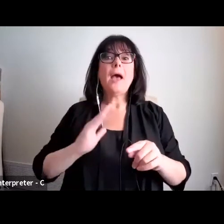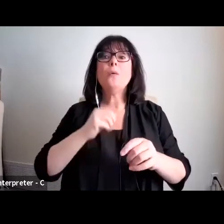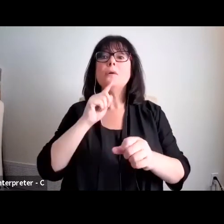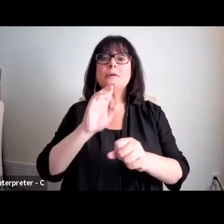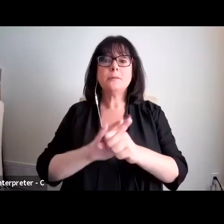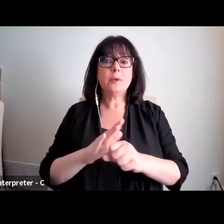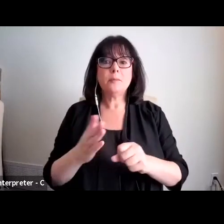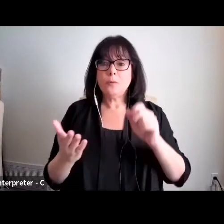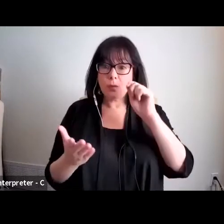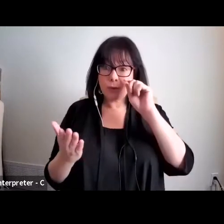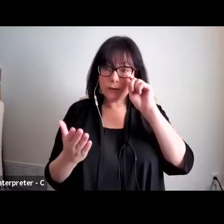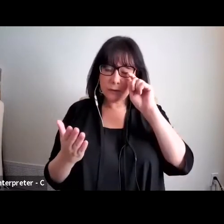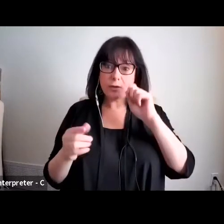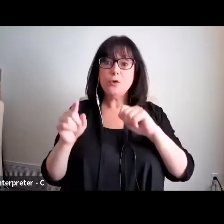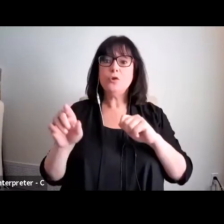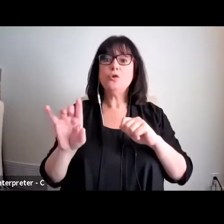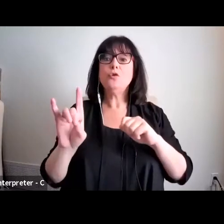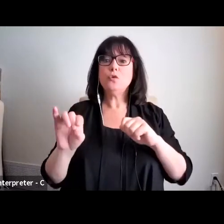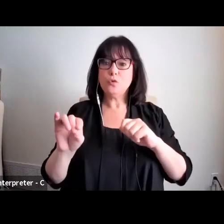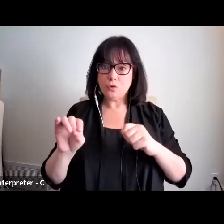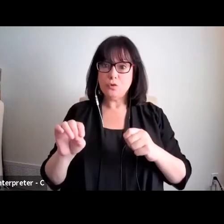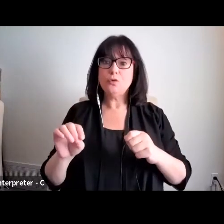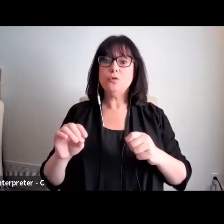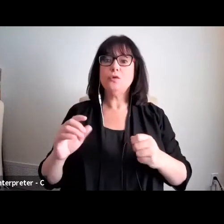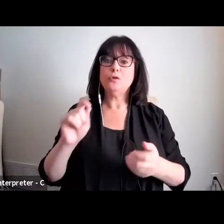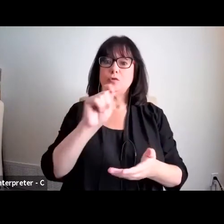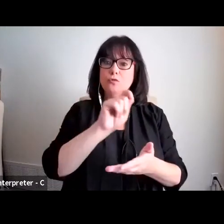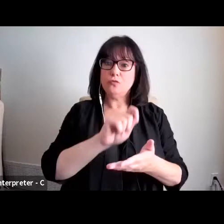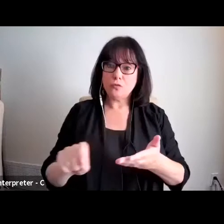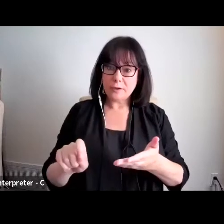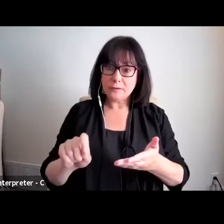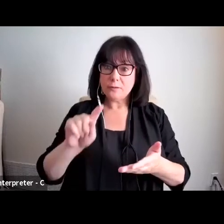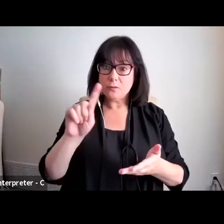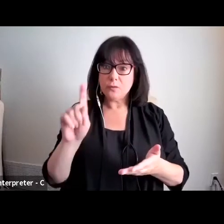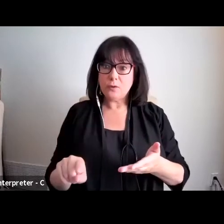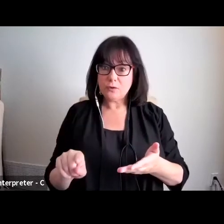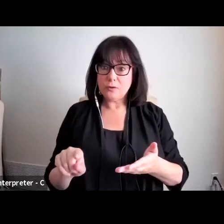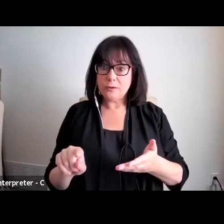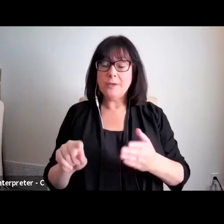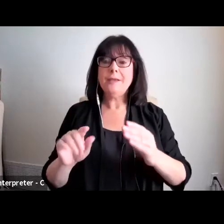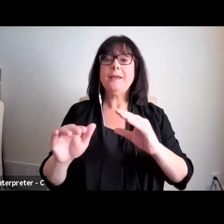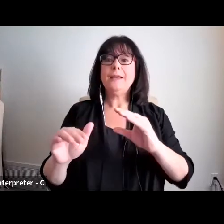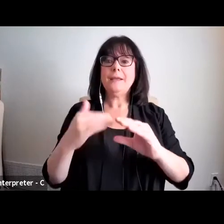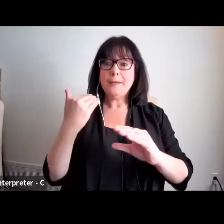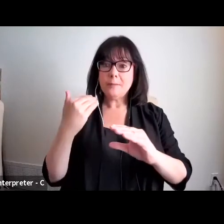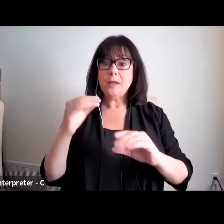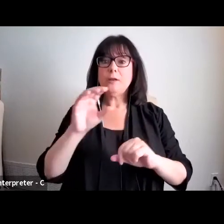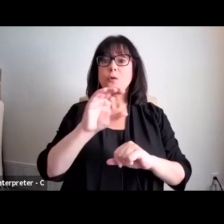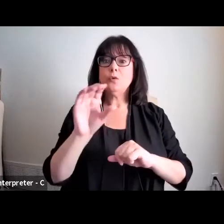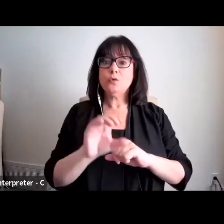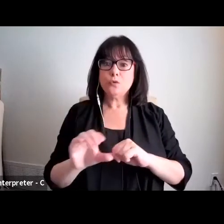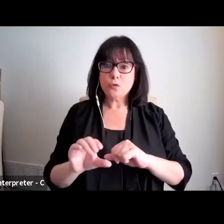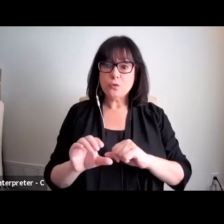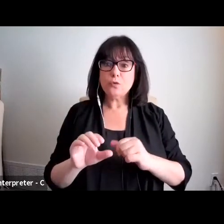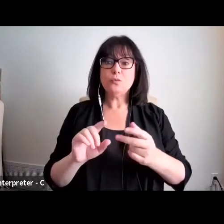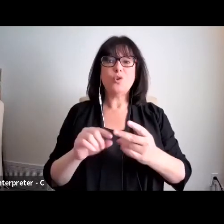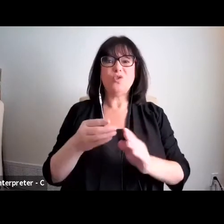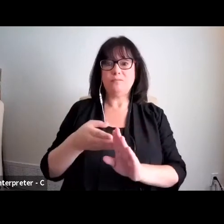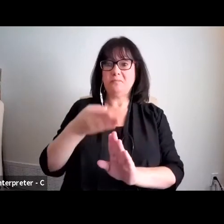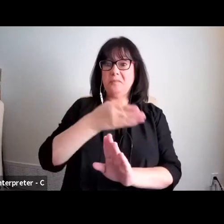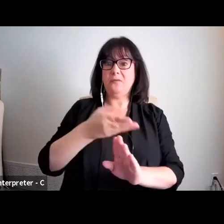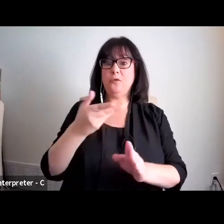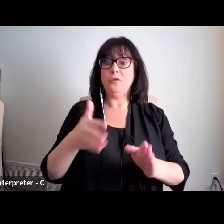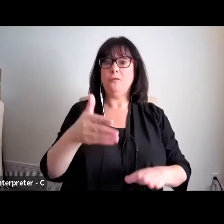submit a question in writing during the session, either through email, through Zoom, or if you pre-submit it through a mock form, we will get an answer to